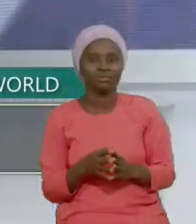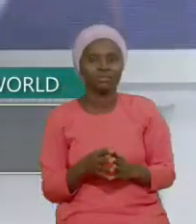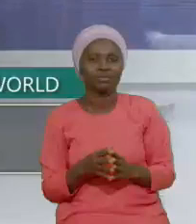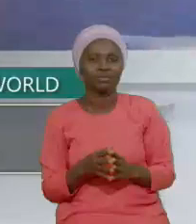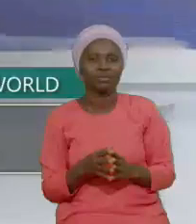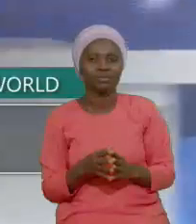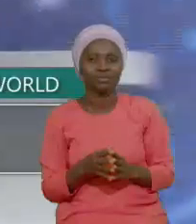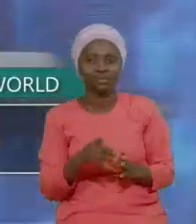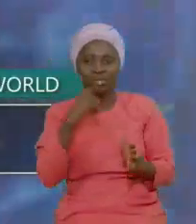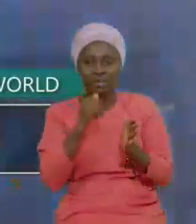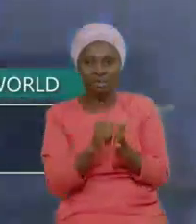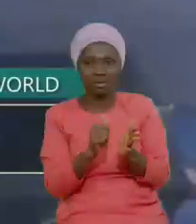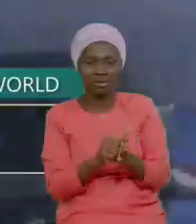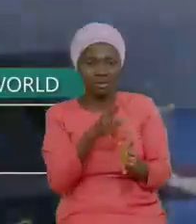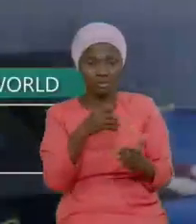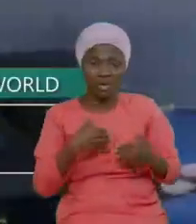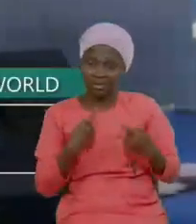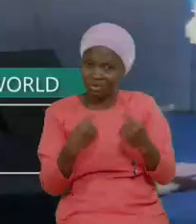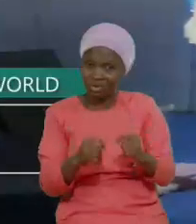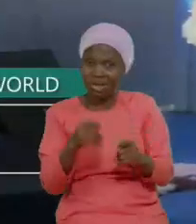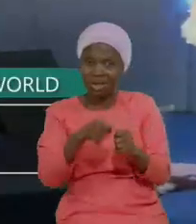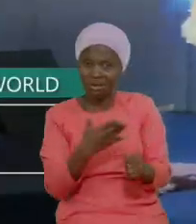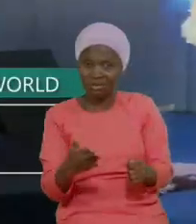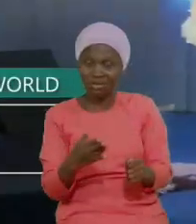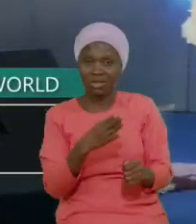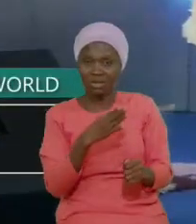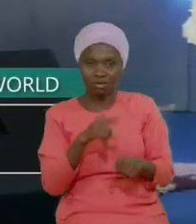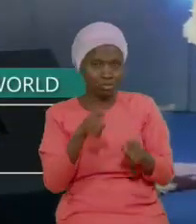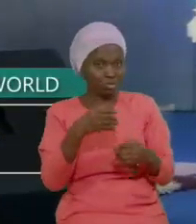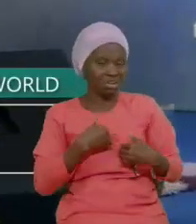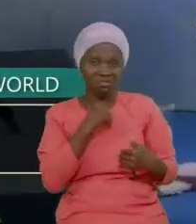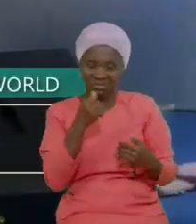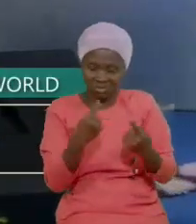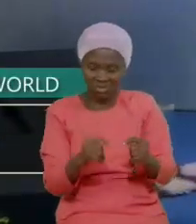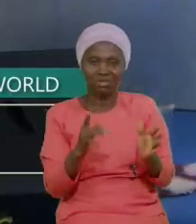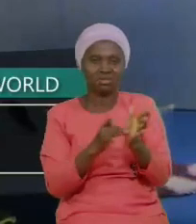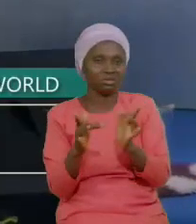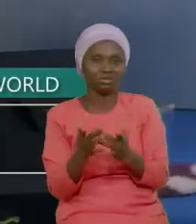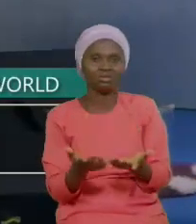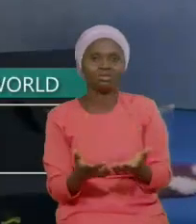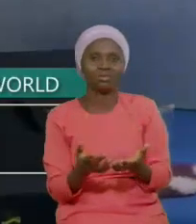He said, you have tried everything, you have not tried Jesus.